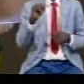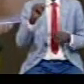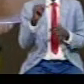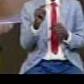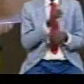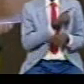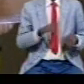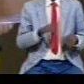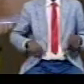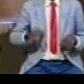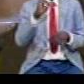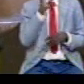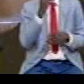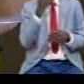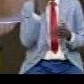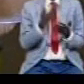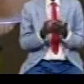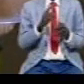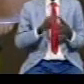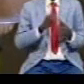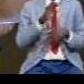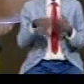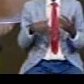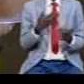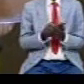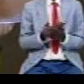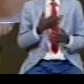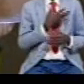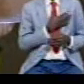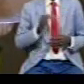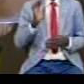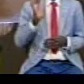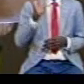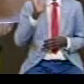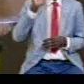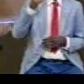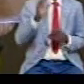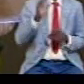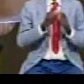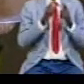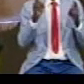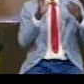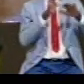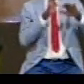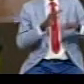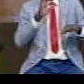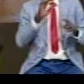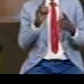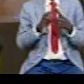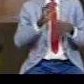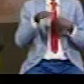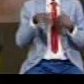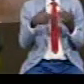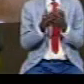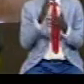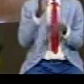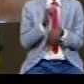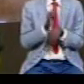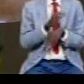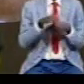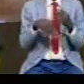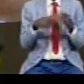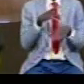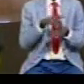is good to all, and his tender mercies are over all his works. All thy works shall praise